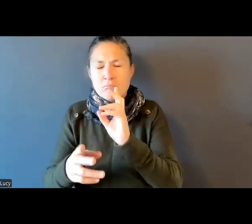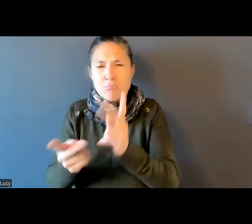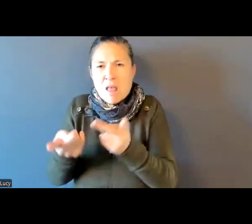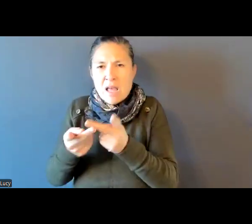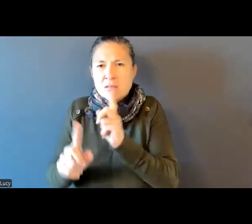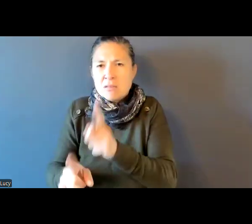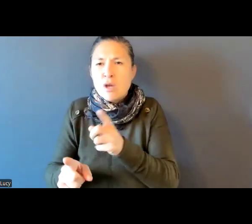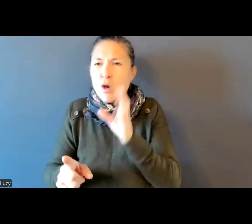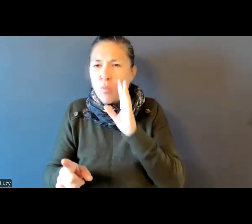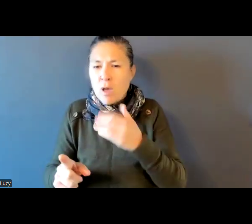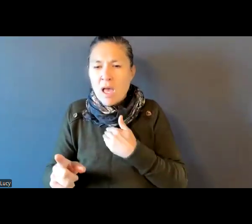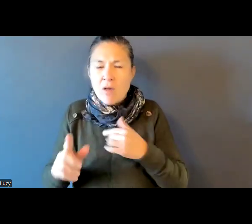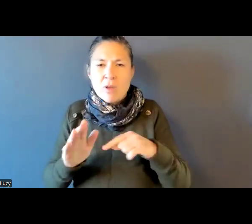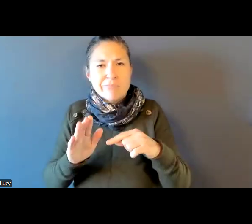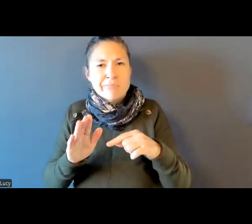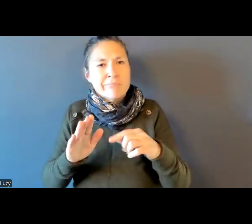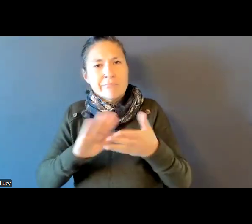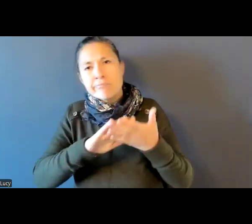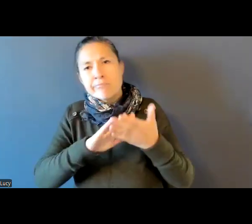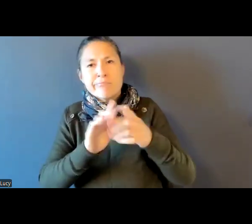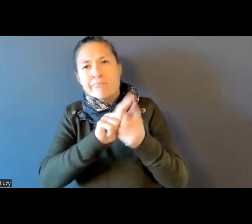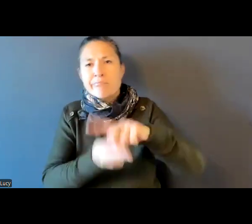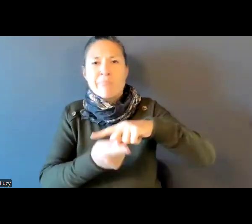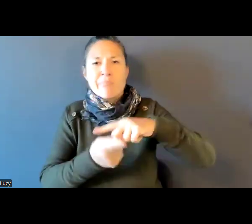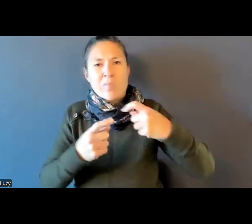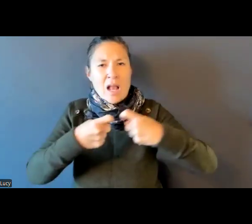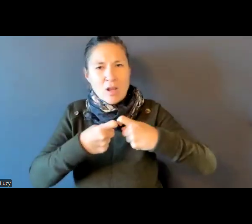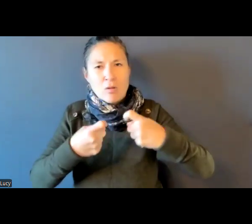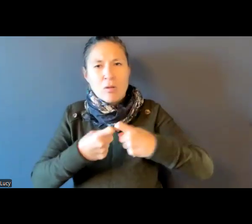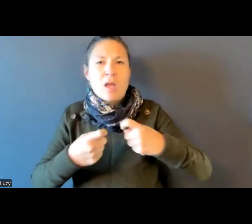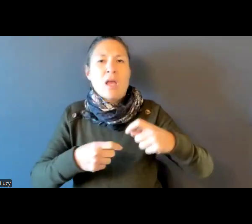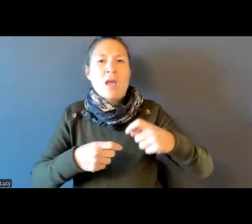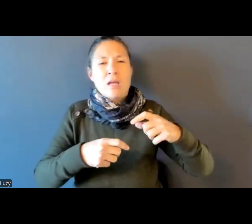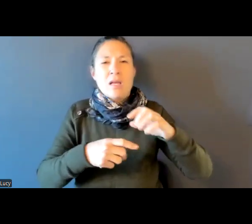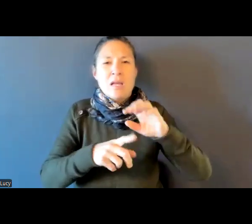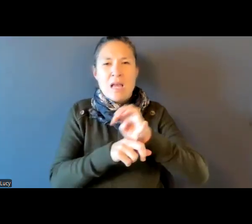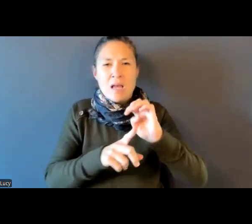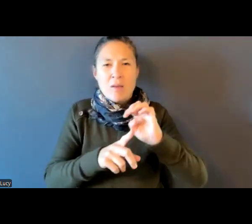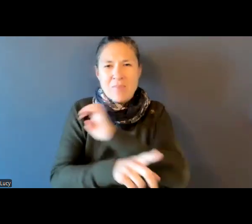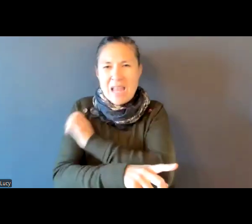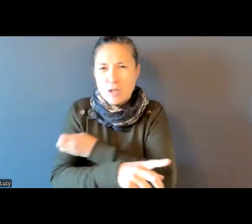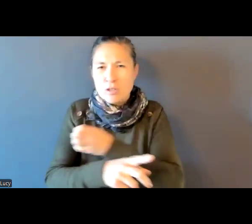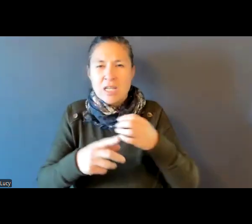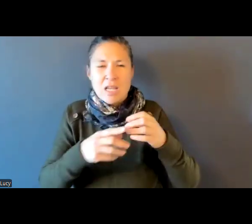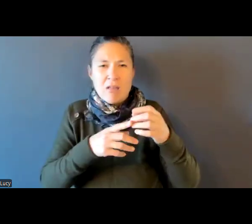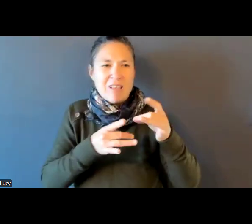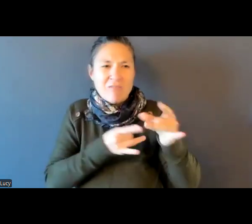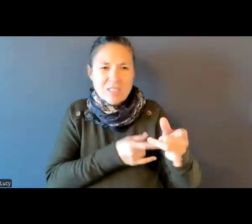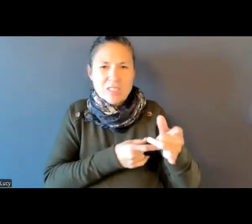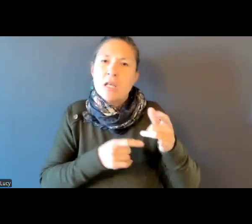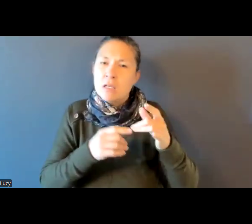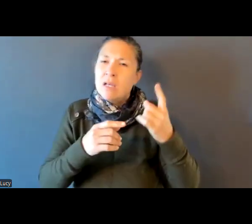efficiency, and other information and resources that is understandable and accessible to consumers